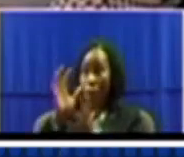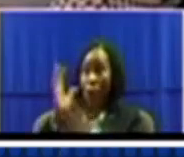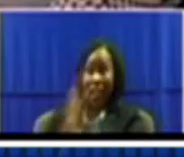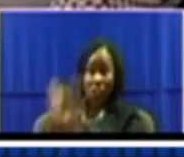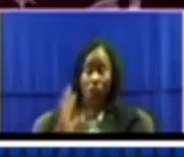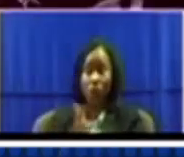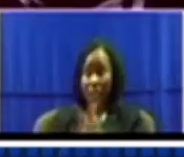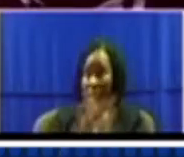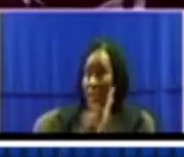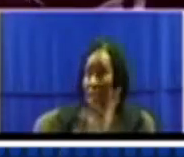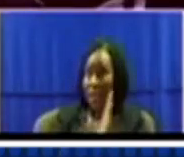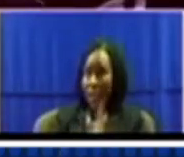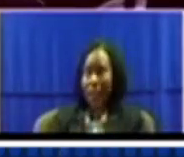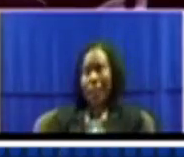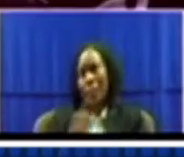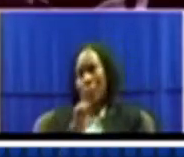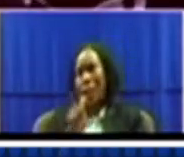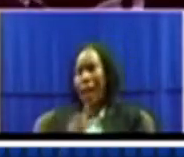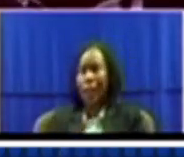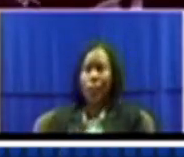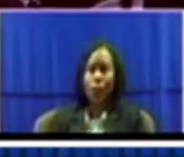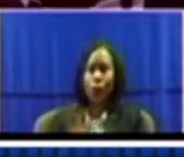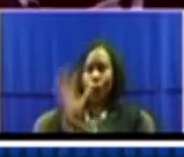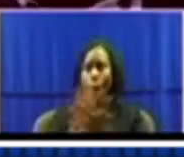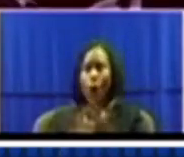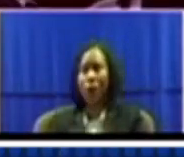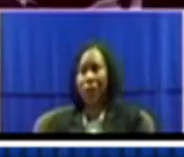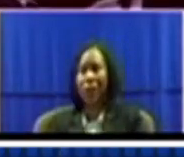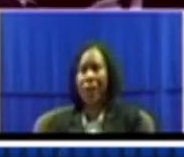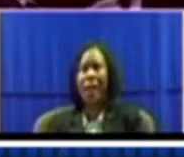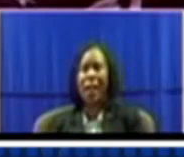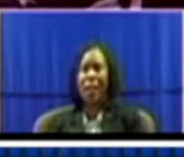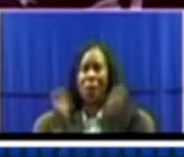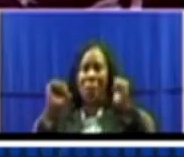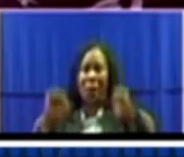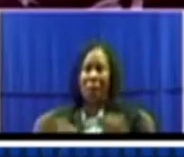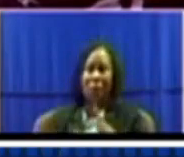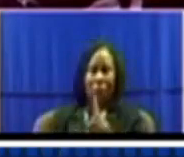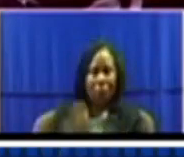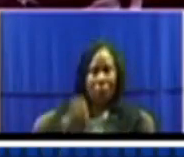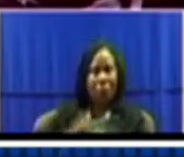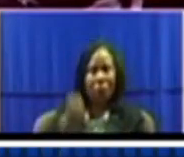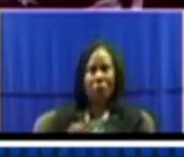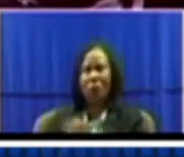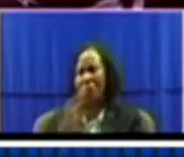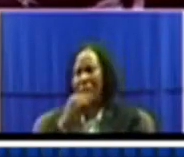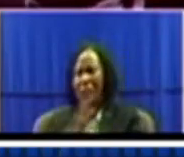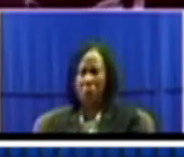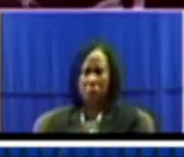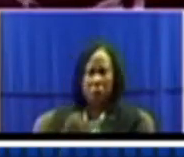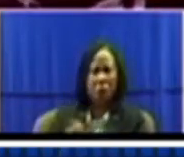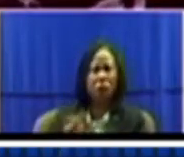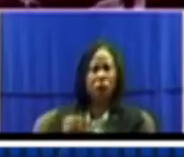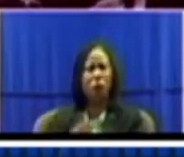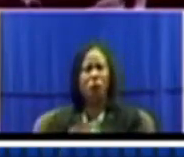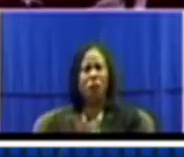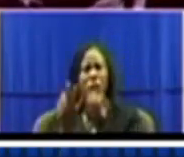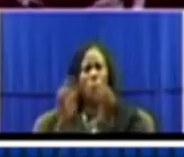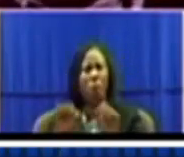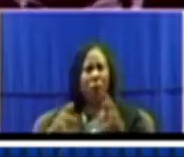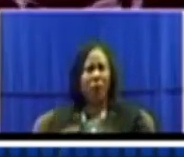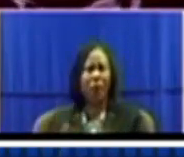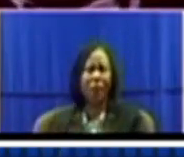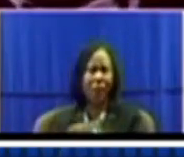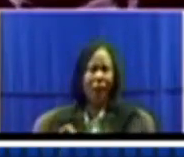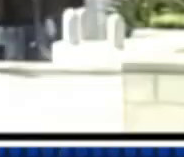his constitutionally mandated role, whereas the ad hoc committee, if it is agreed today that it will go ahead,